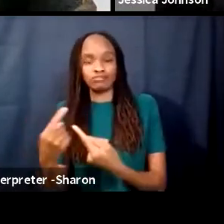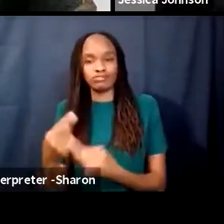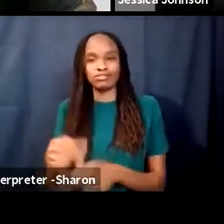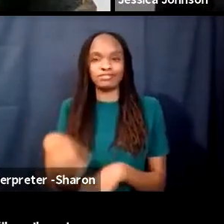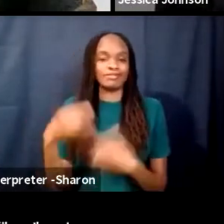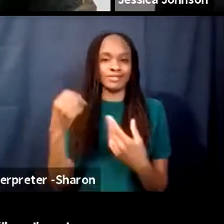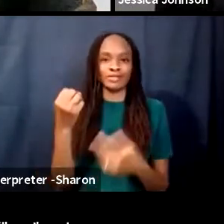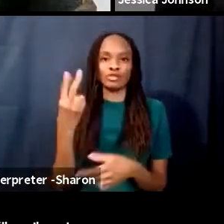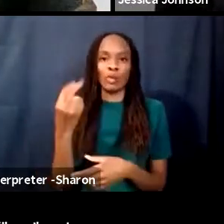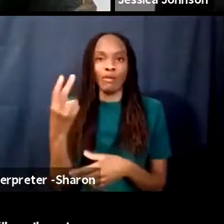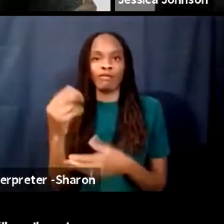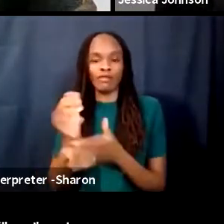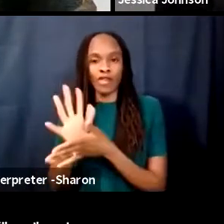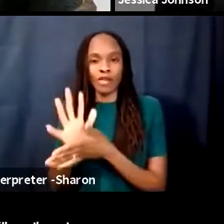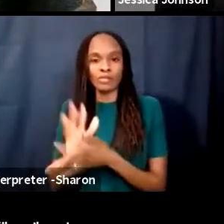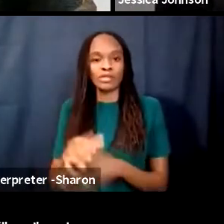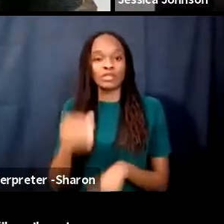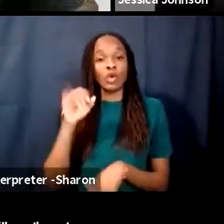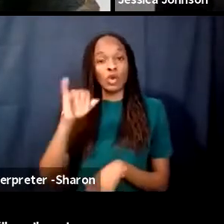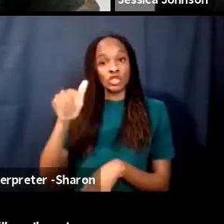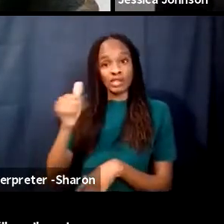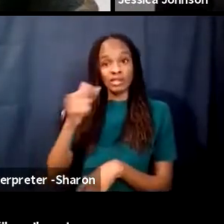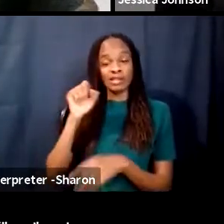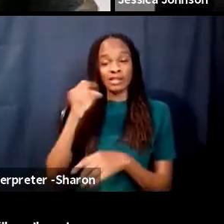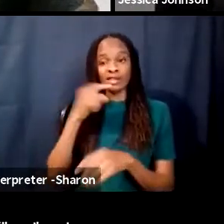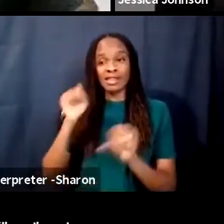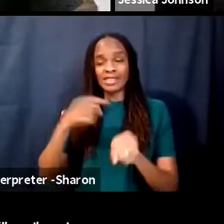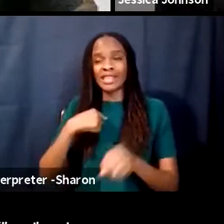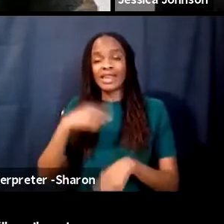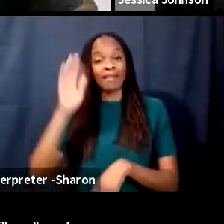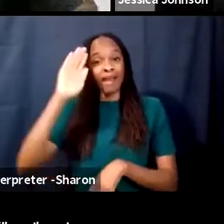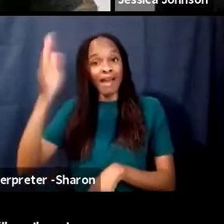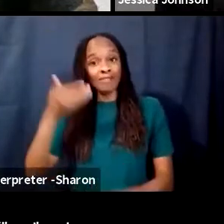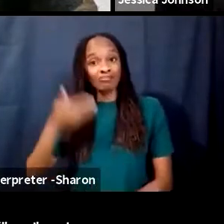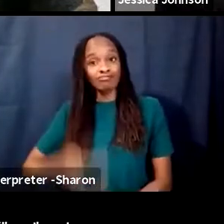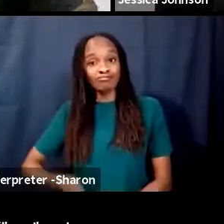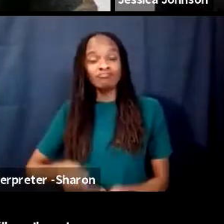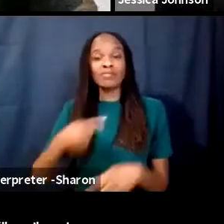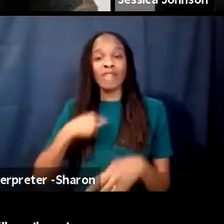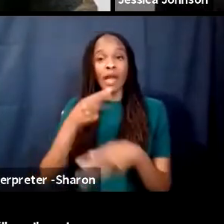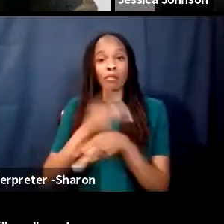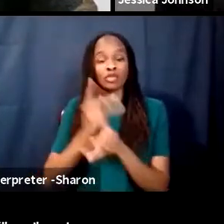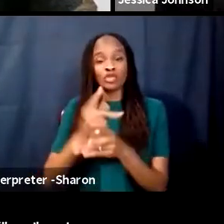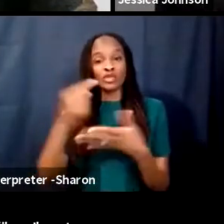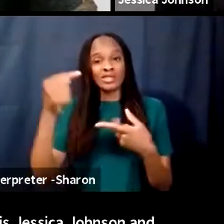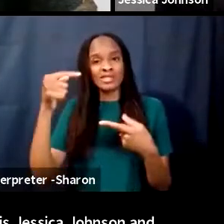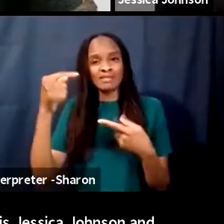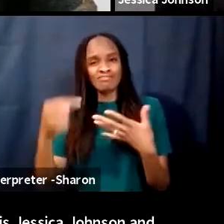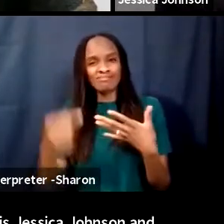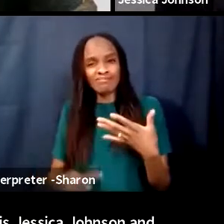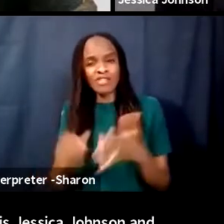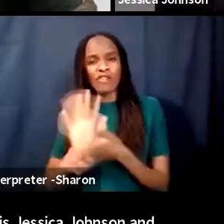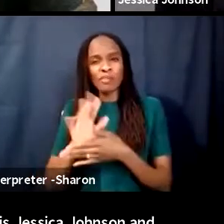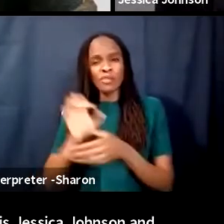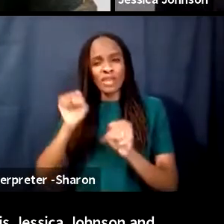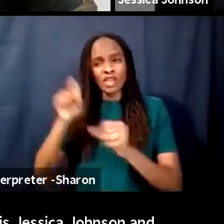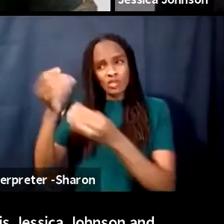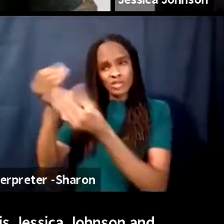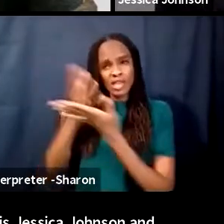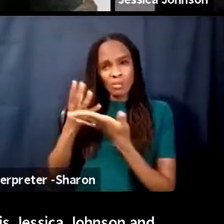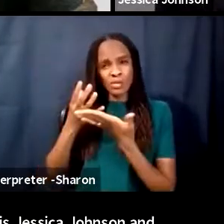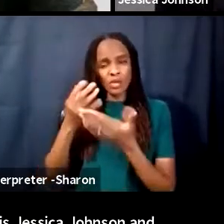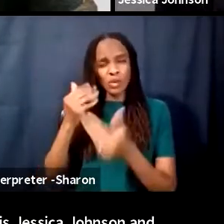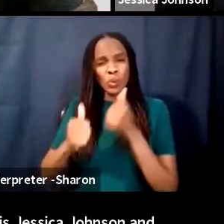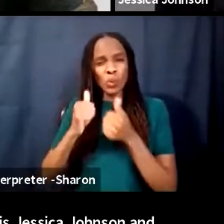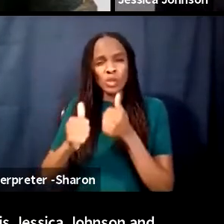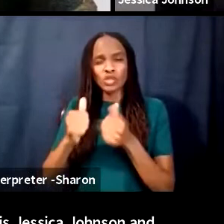and say, "Hi, this is Jessica Johnson. I produced this film. Could you maybe tell me all the productions that are connected